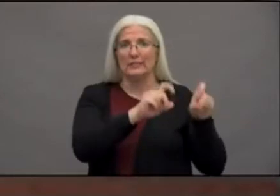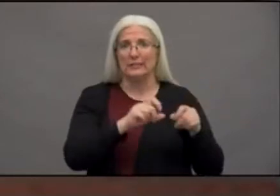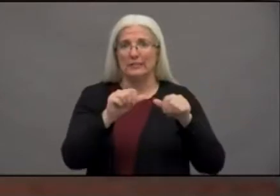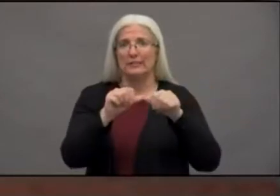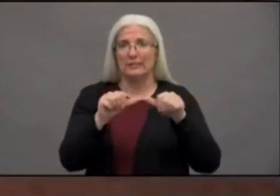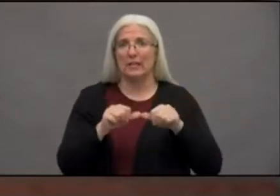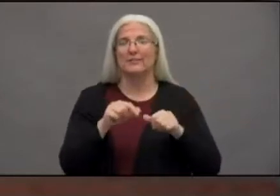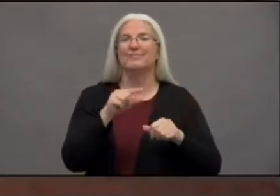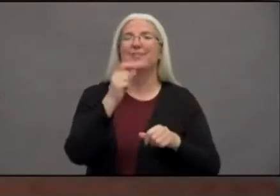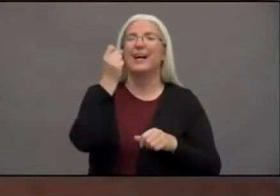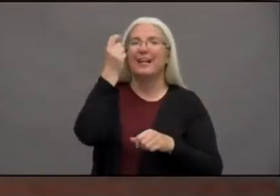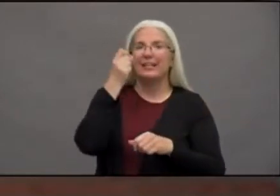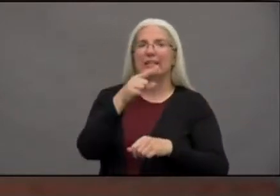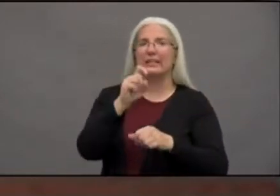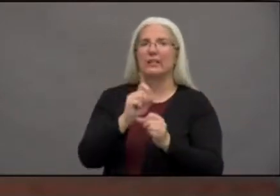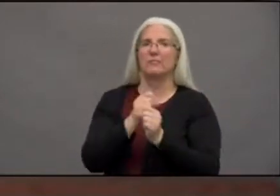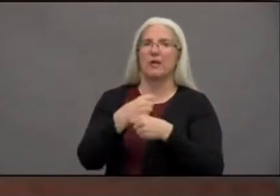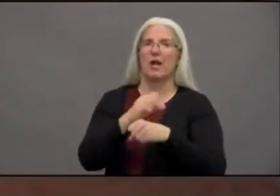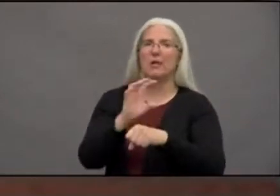visiting